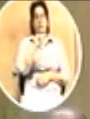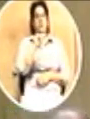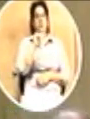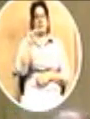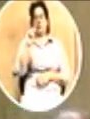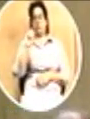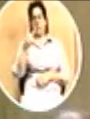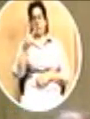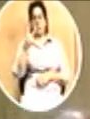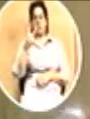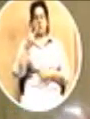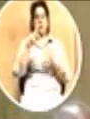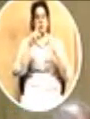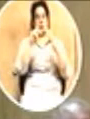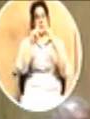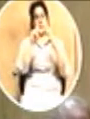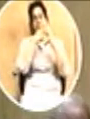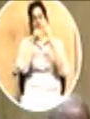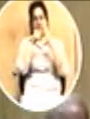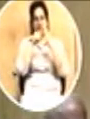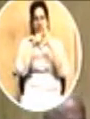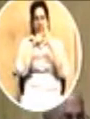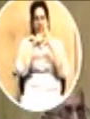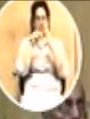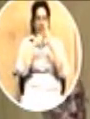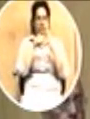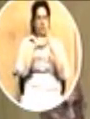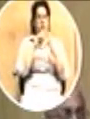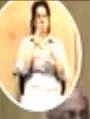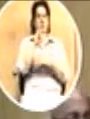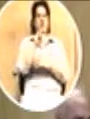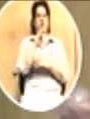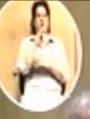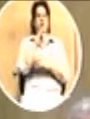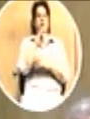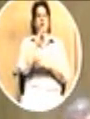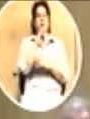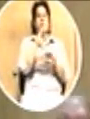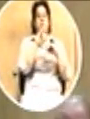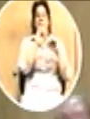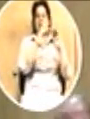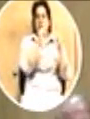desecrated by the council. I know that